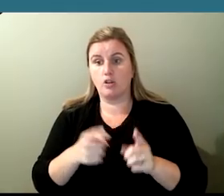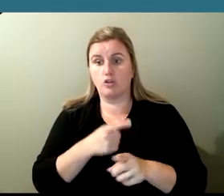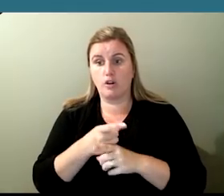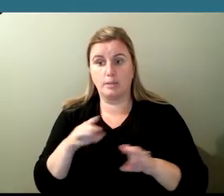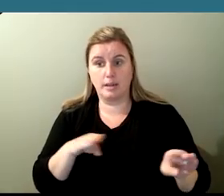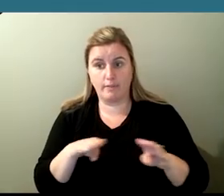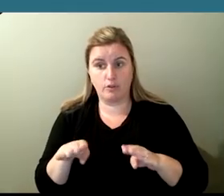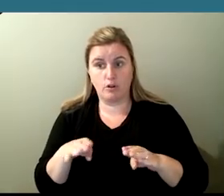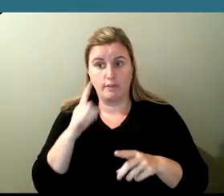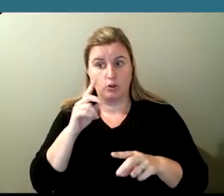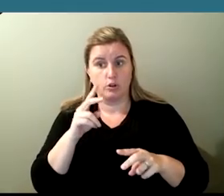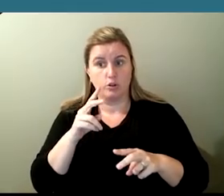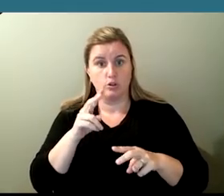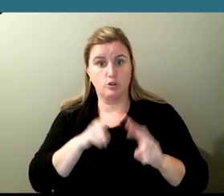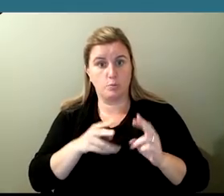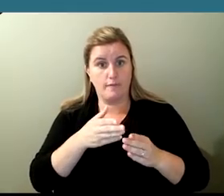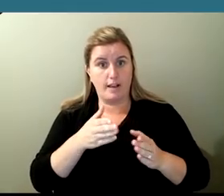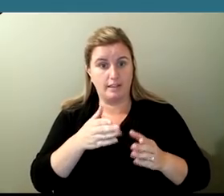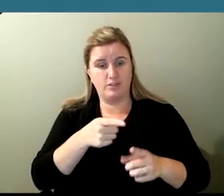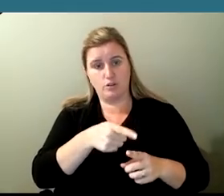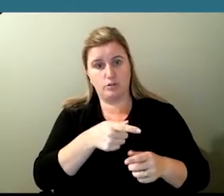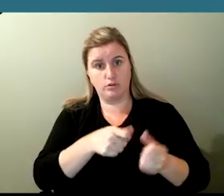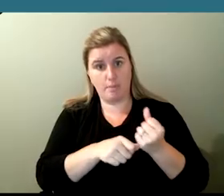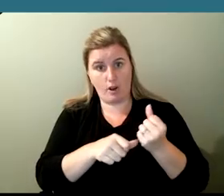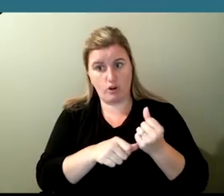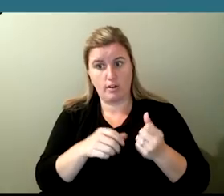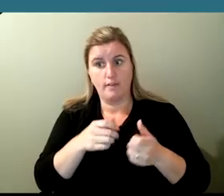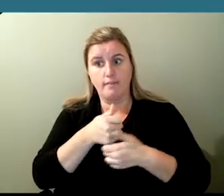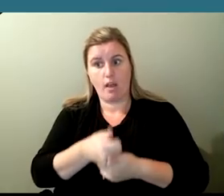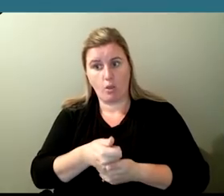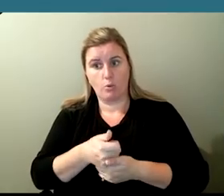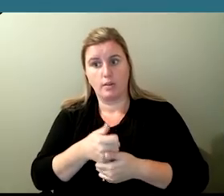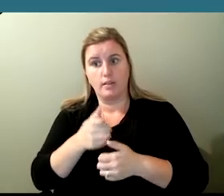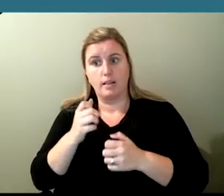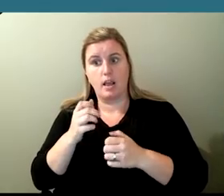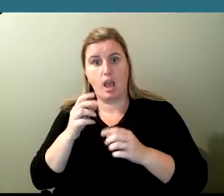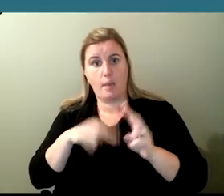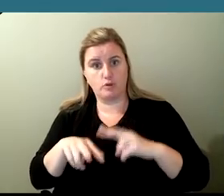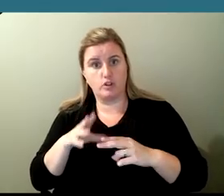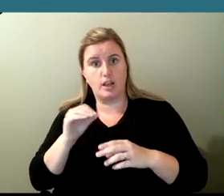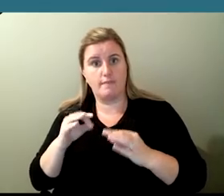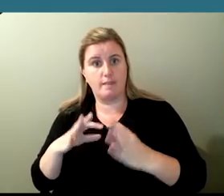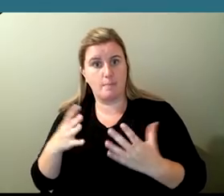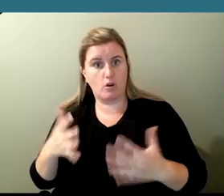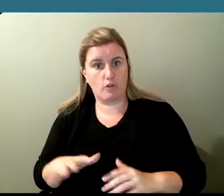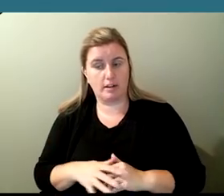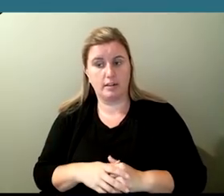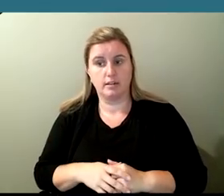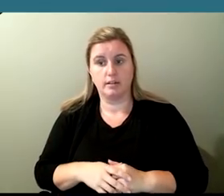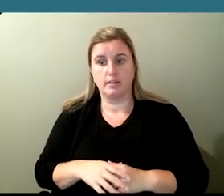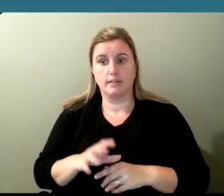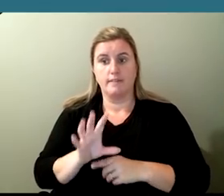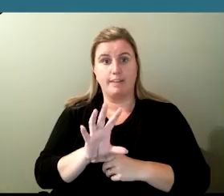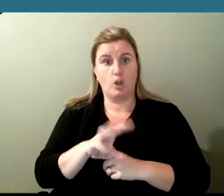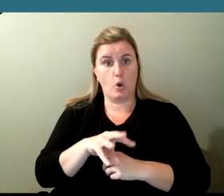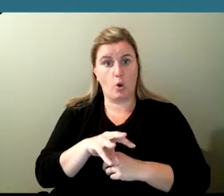behavior for the supervisee, following observation and feedback already. Video feedback, showing